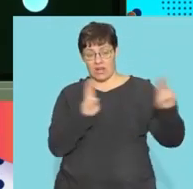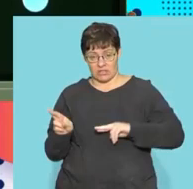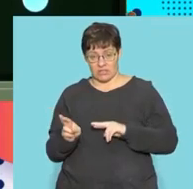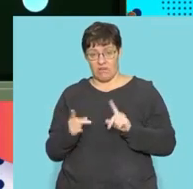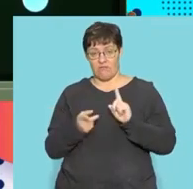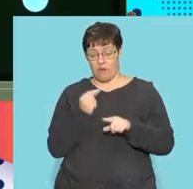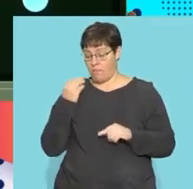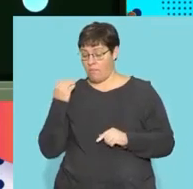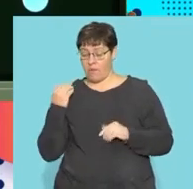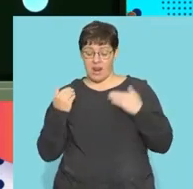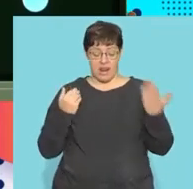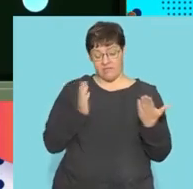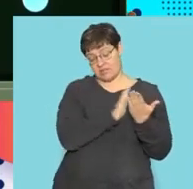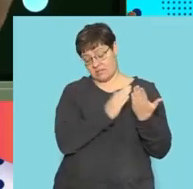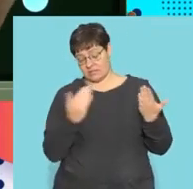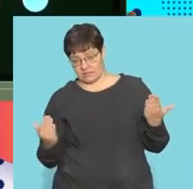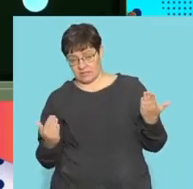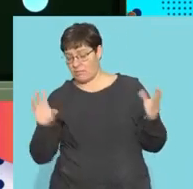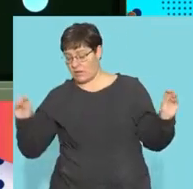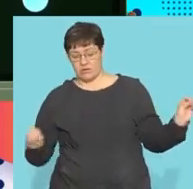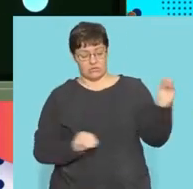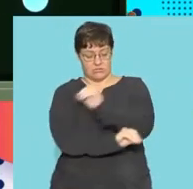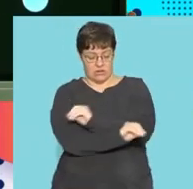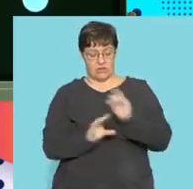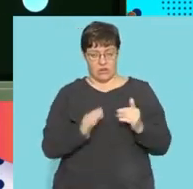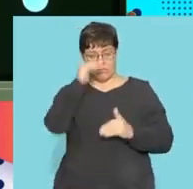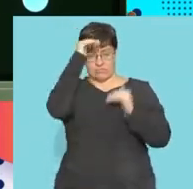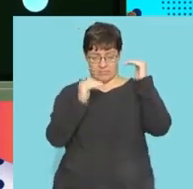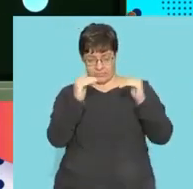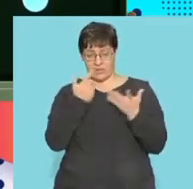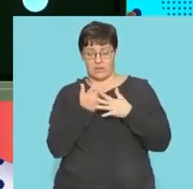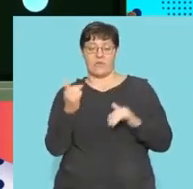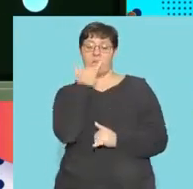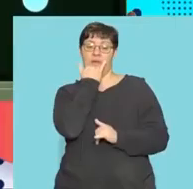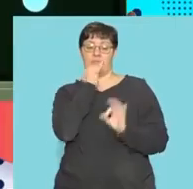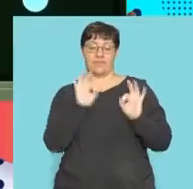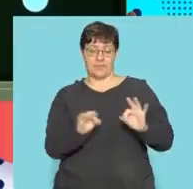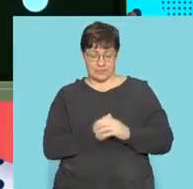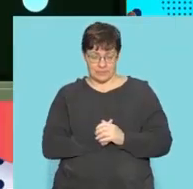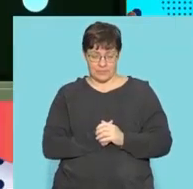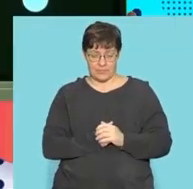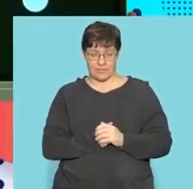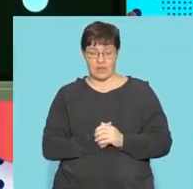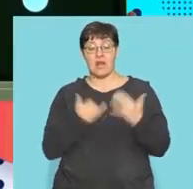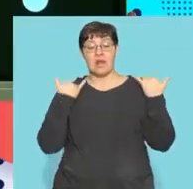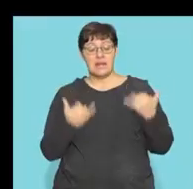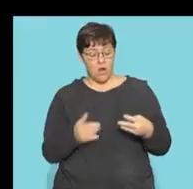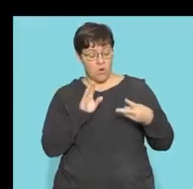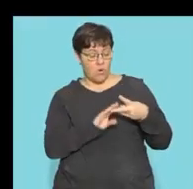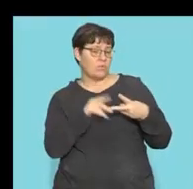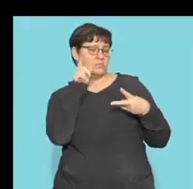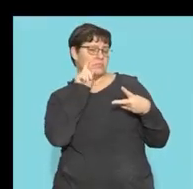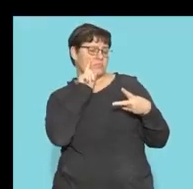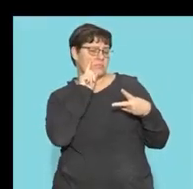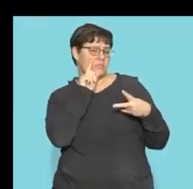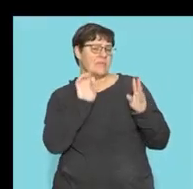make sure is you've got the reactions written correctly from left to right, put them one on top of each other, and we're happy as they